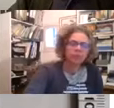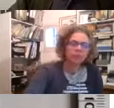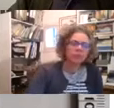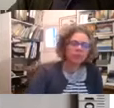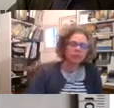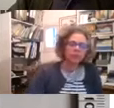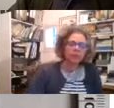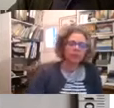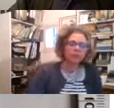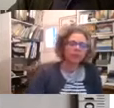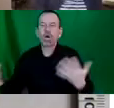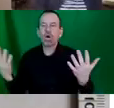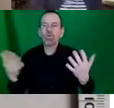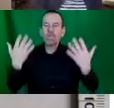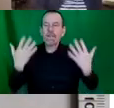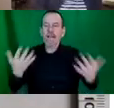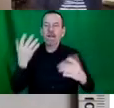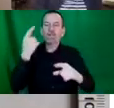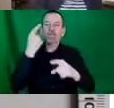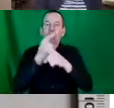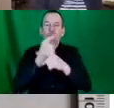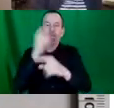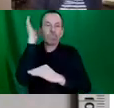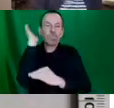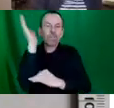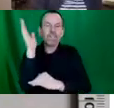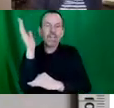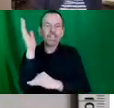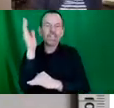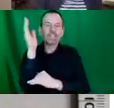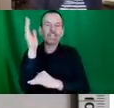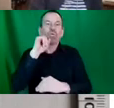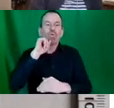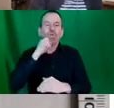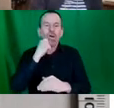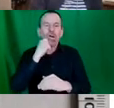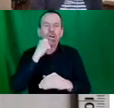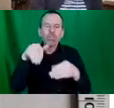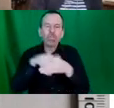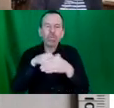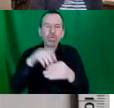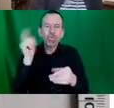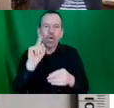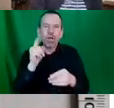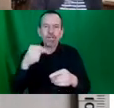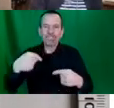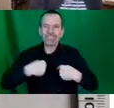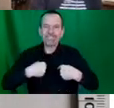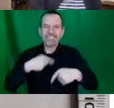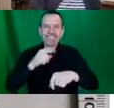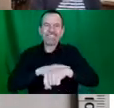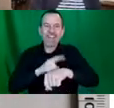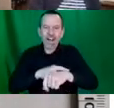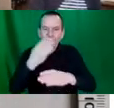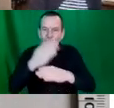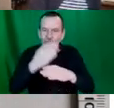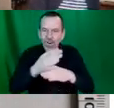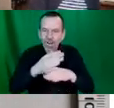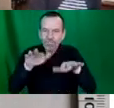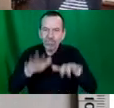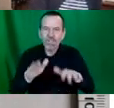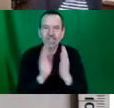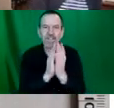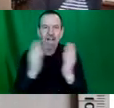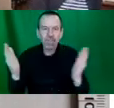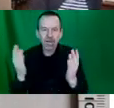So the structure of this presentation will be my time at the British Library, working on site and from home, a short video,